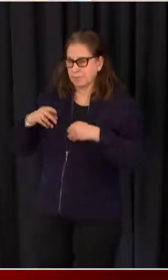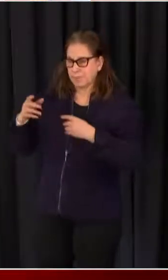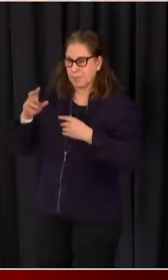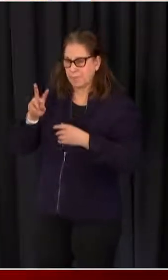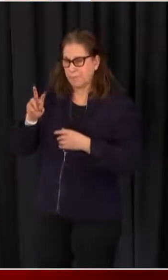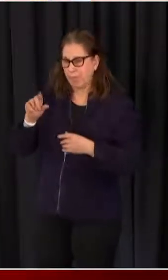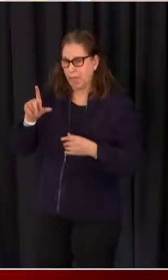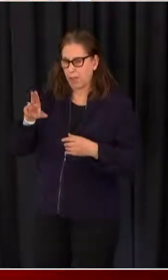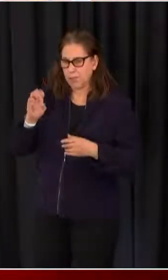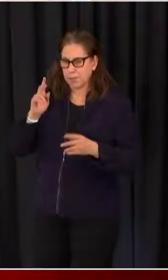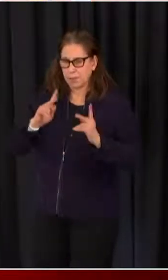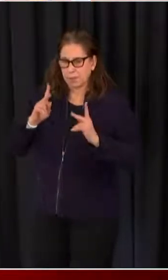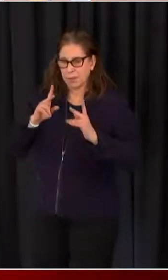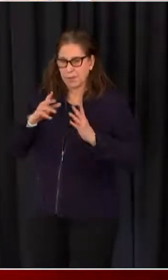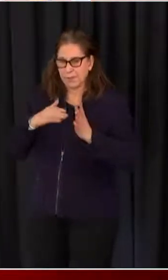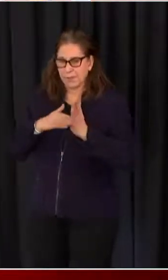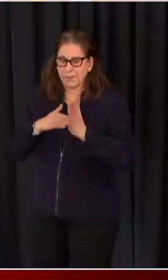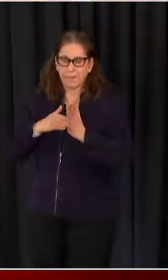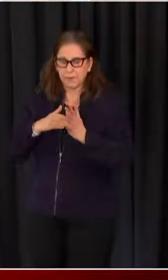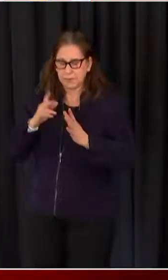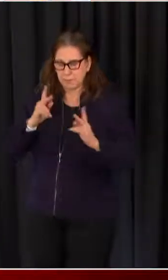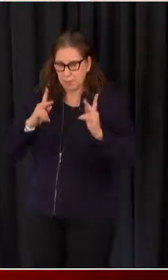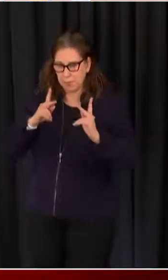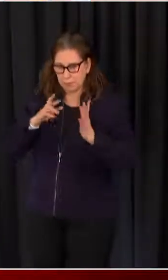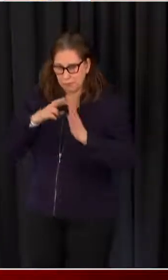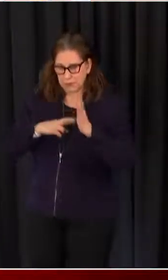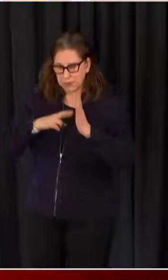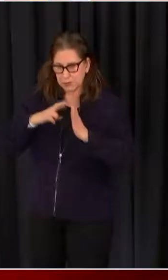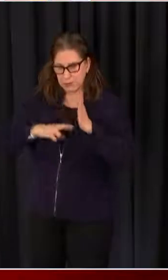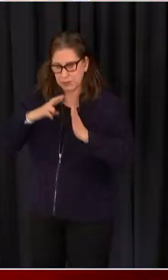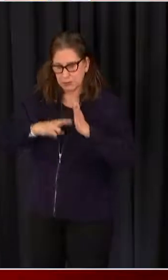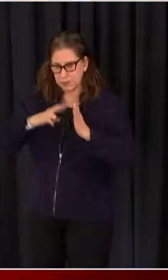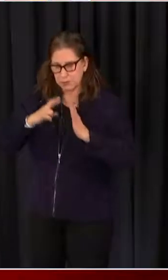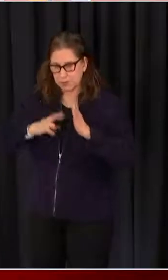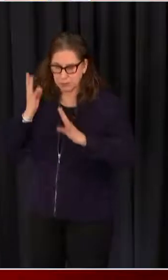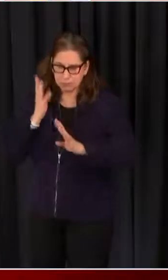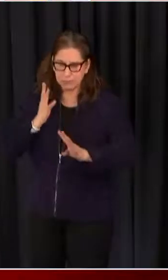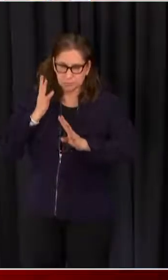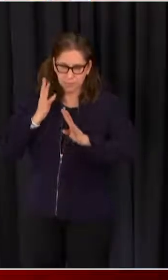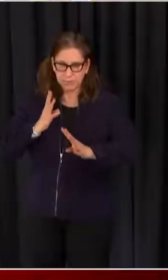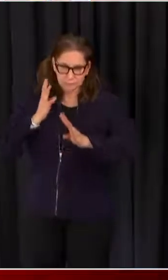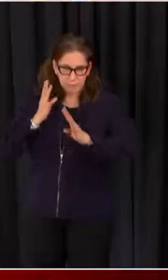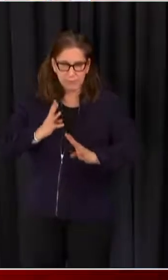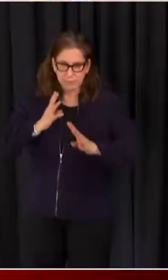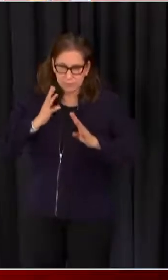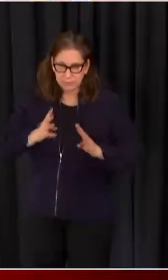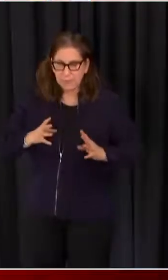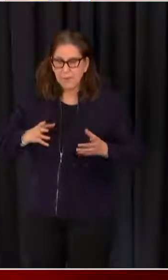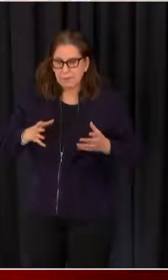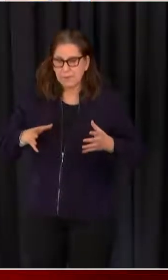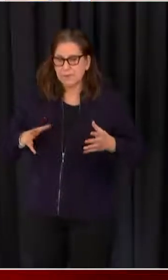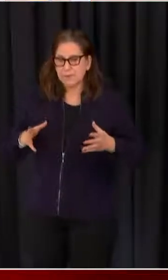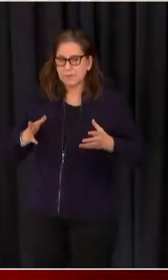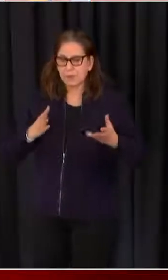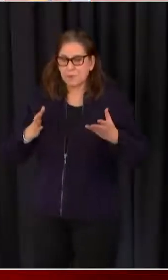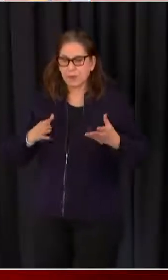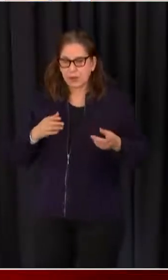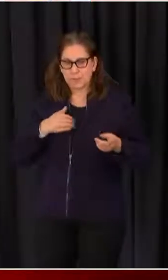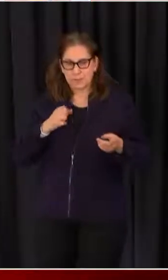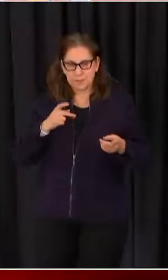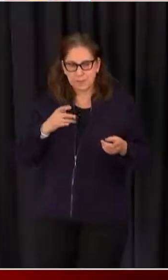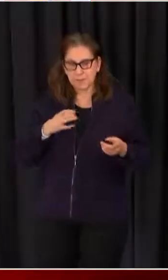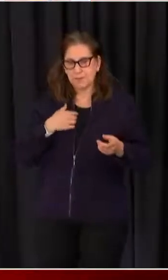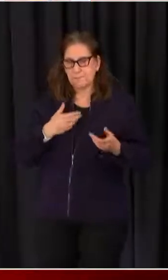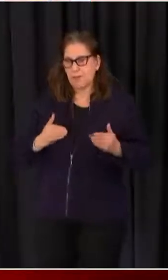today. This is going to be the same platform that will sort of support the pre-registration system, but the interesting thing that I'm excited